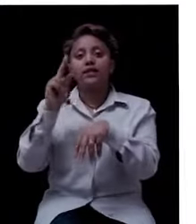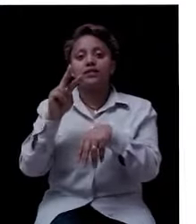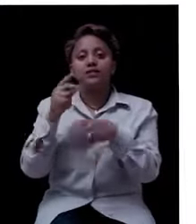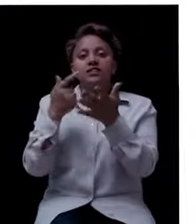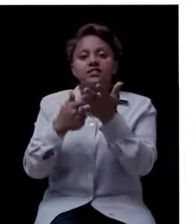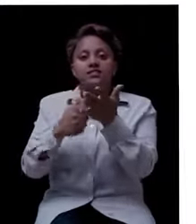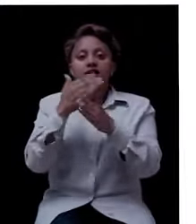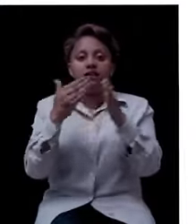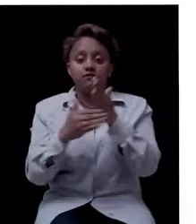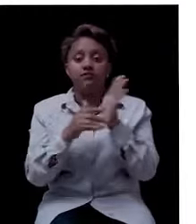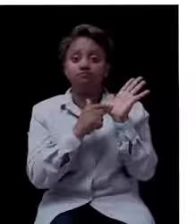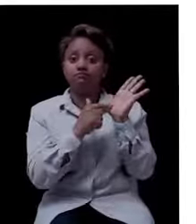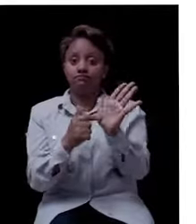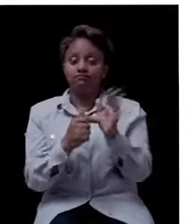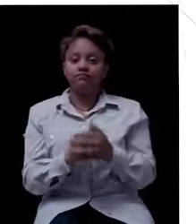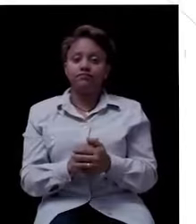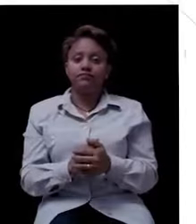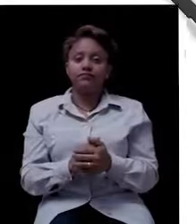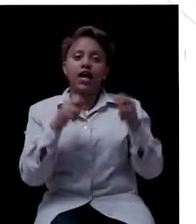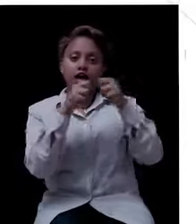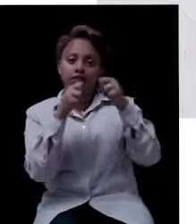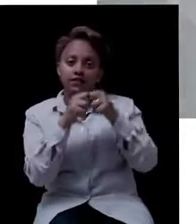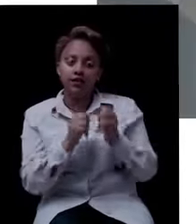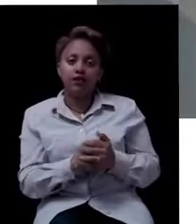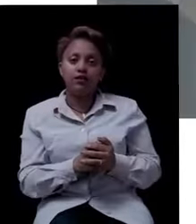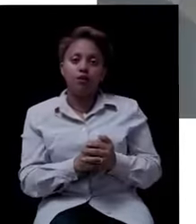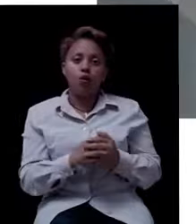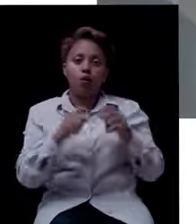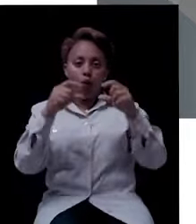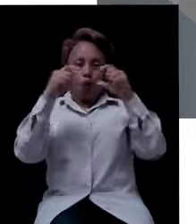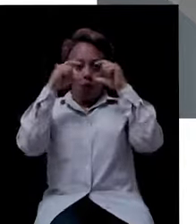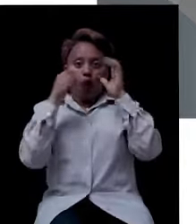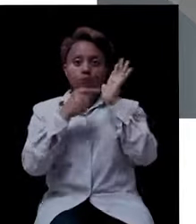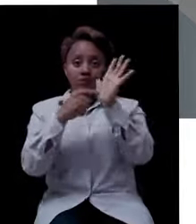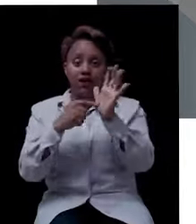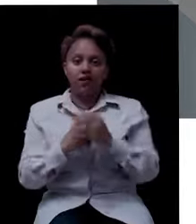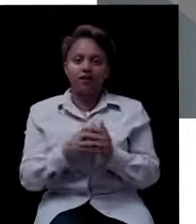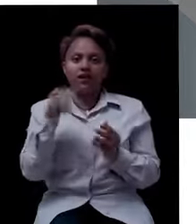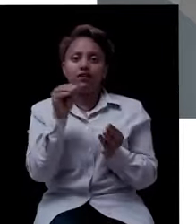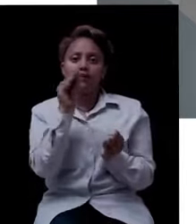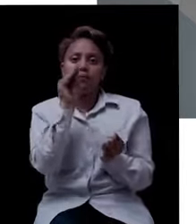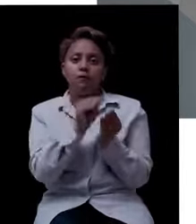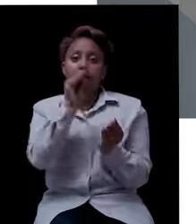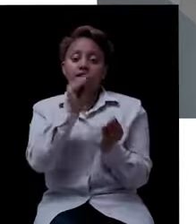have different electrical, optical, and magnetic behavior at this